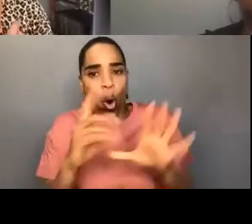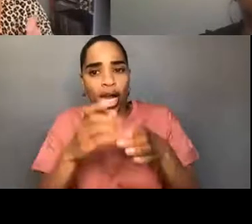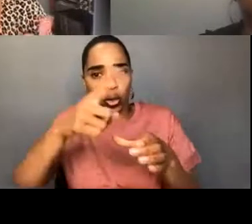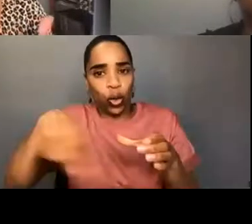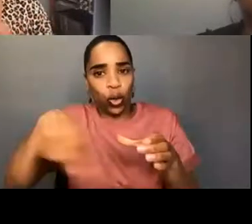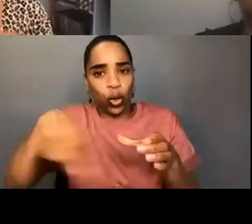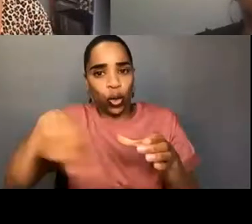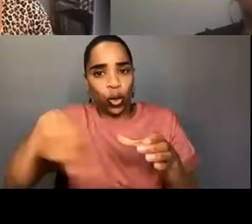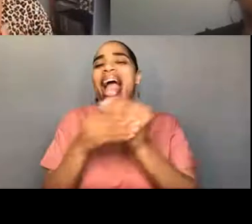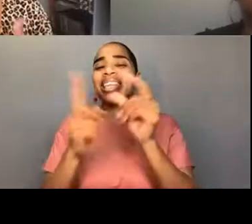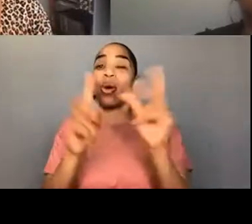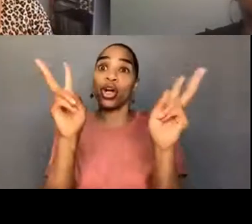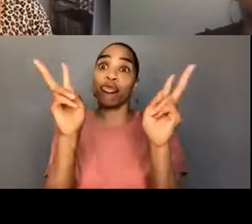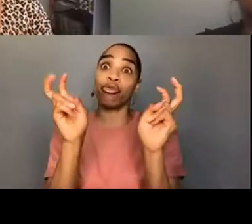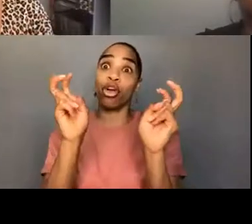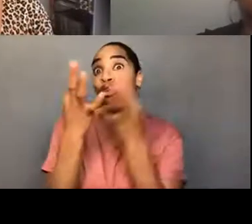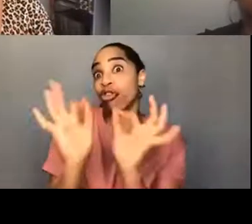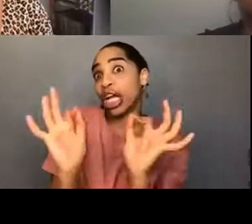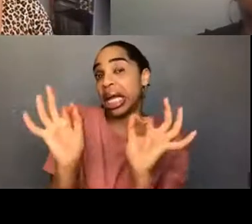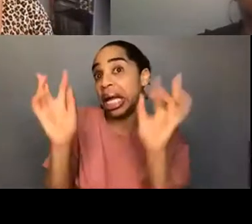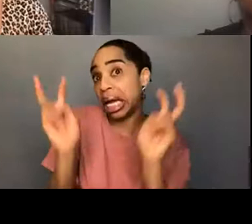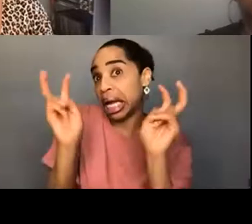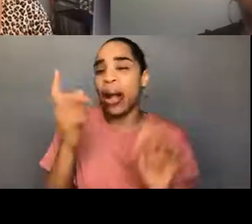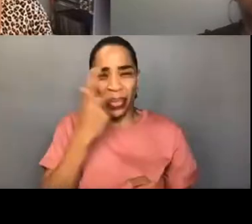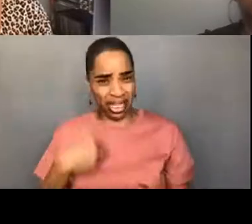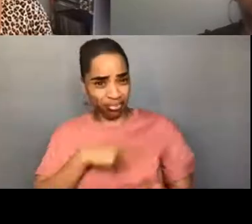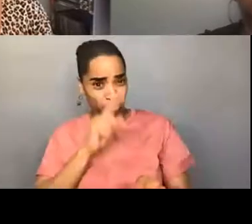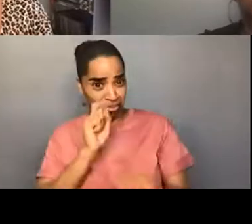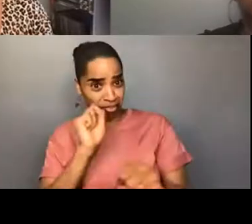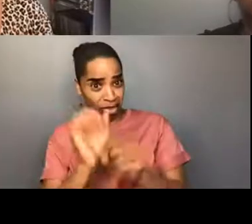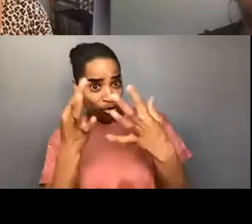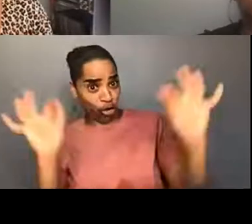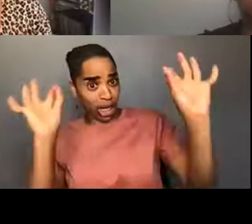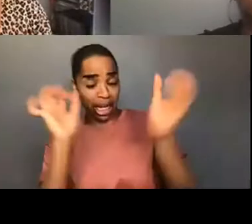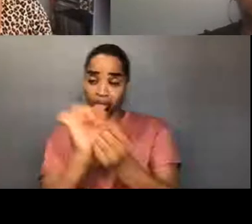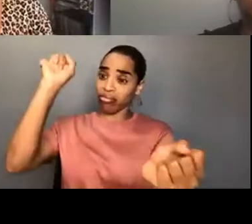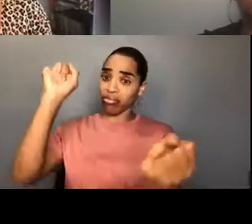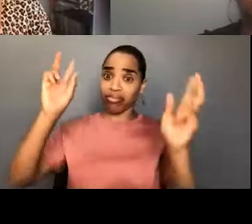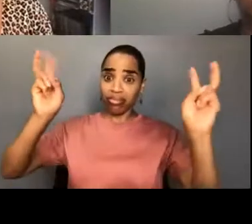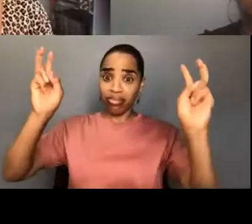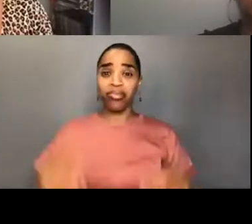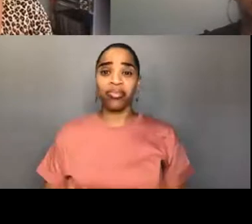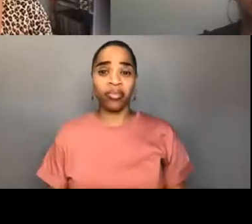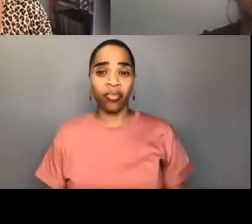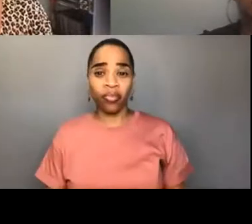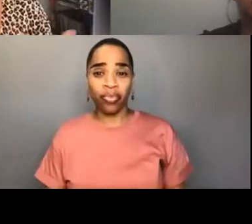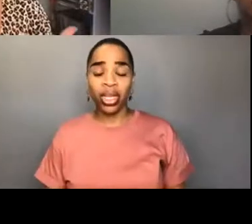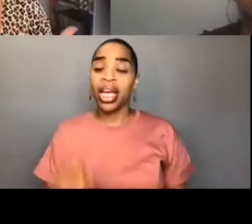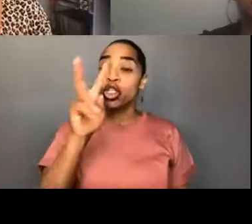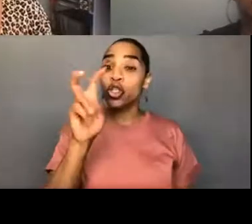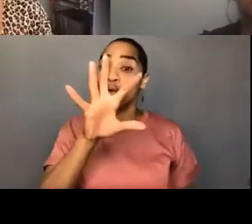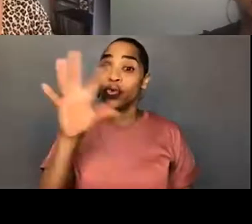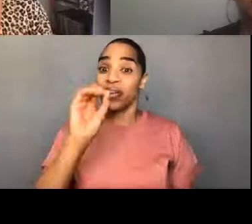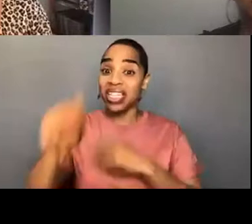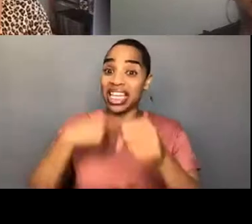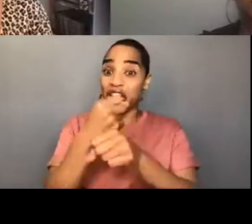quotes, because one, there was never any real effort to address the 250 years